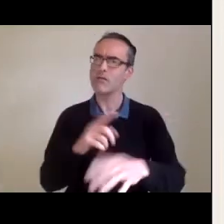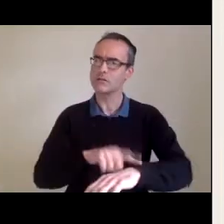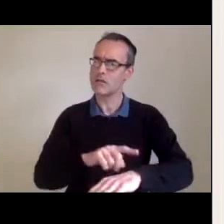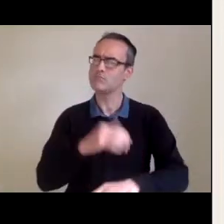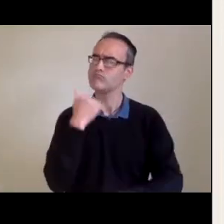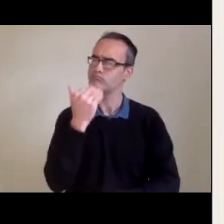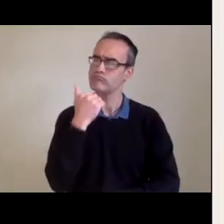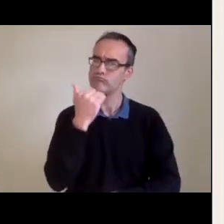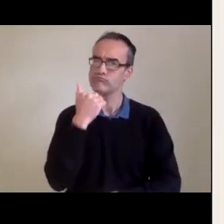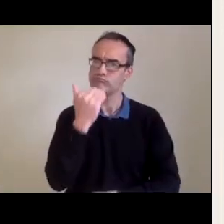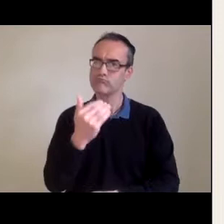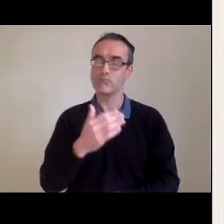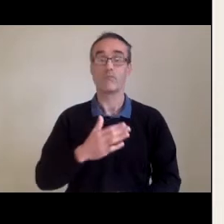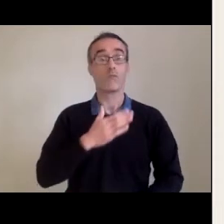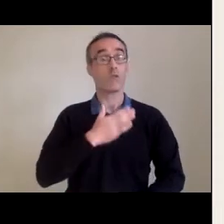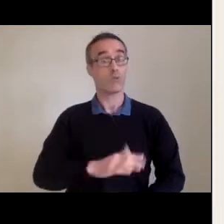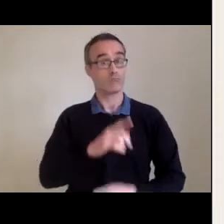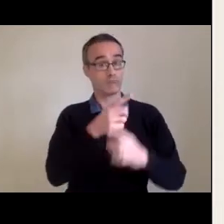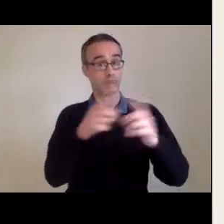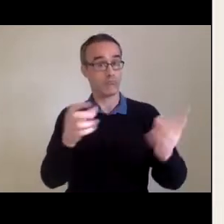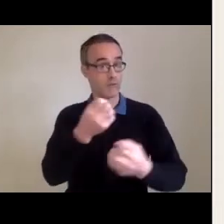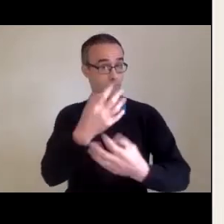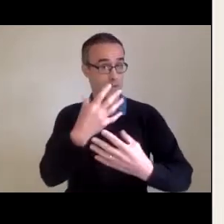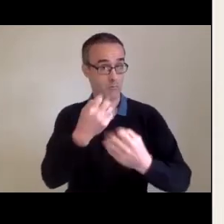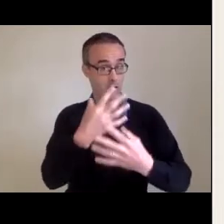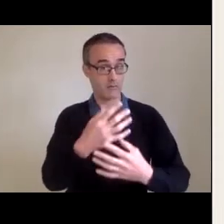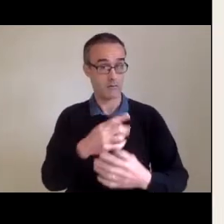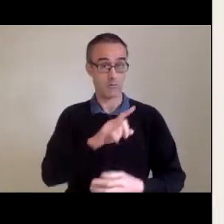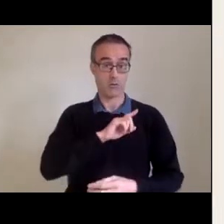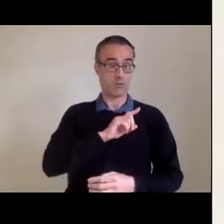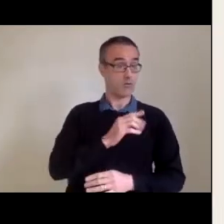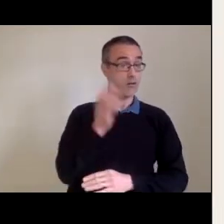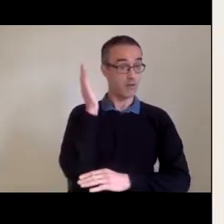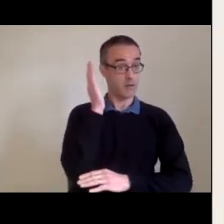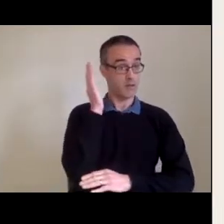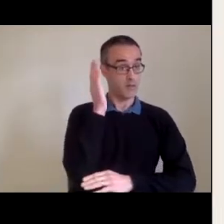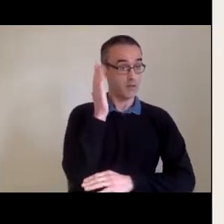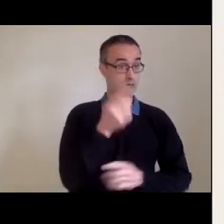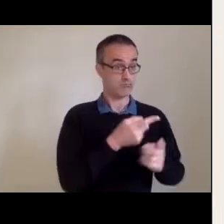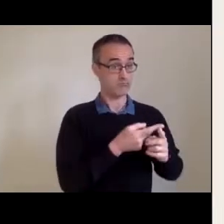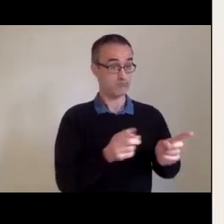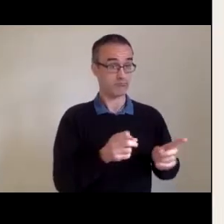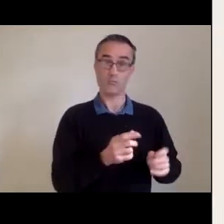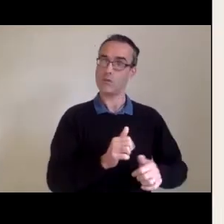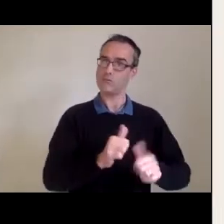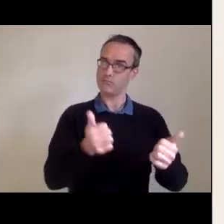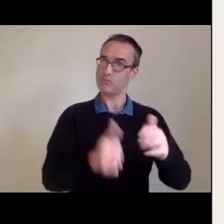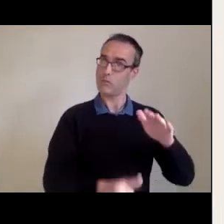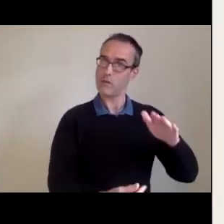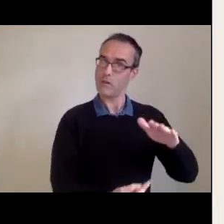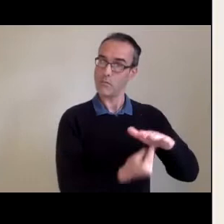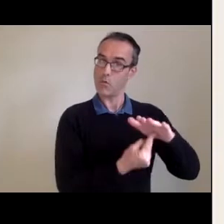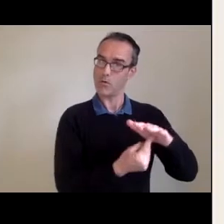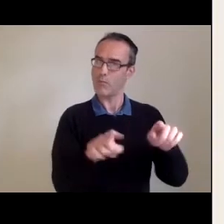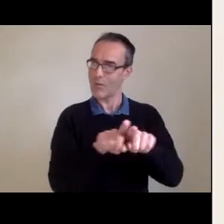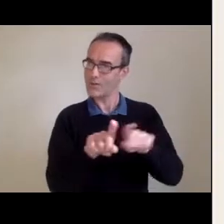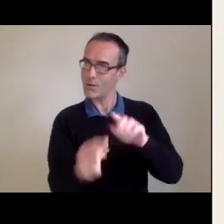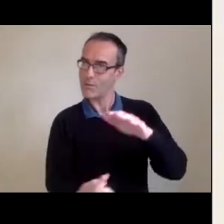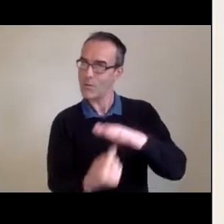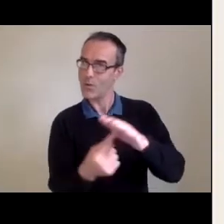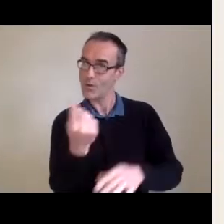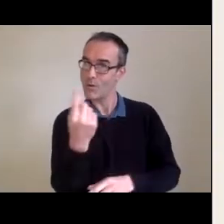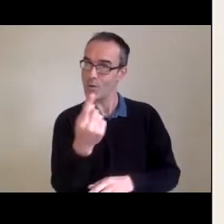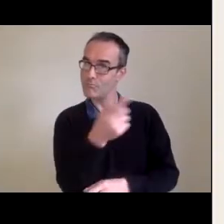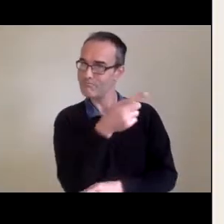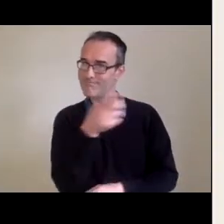as important to this presentation as all of our excellent speakers are. So please do contribute as much as you can, or as you would like to,